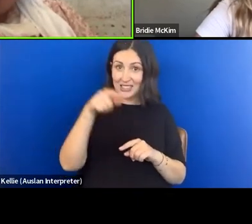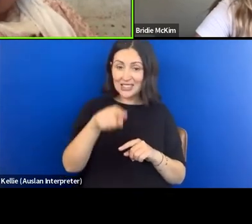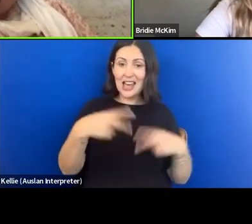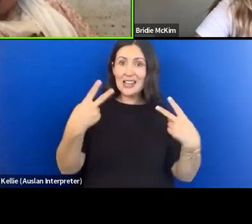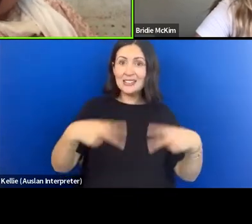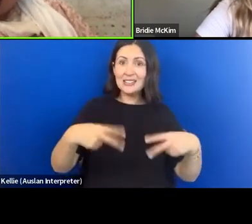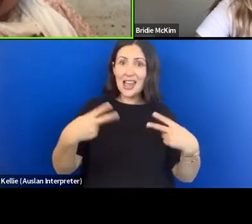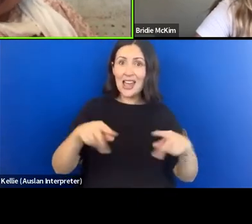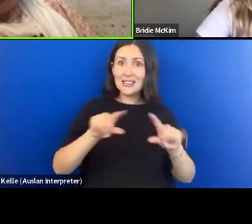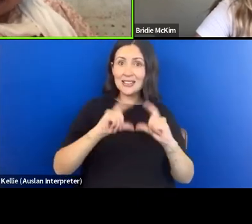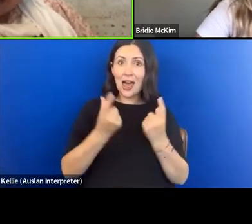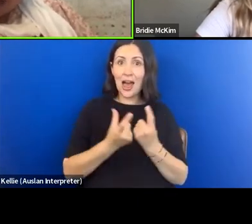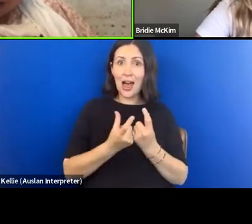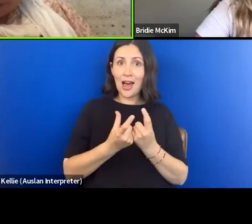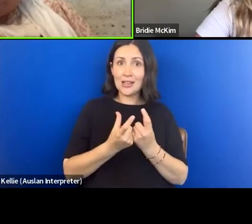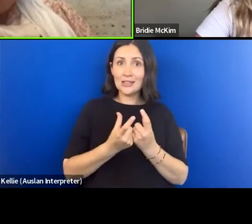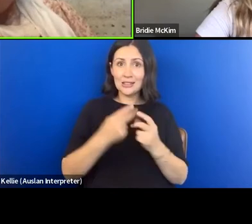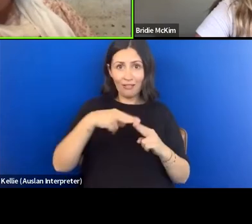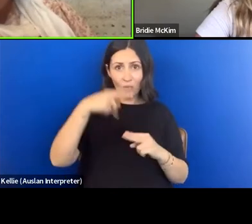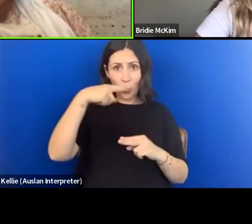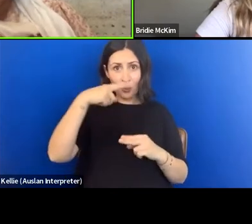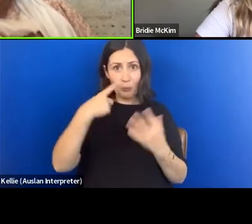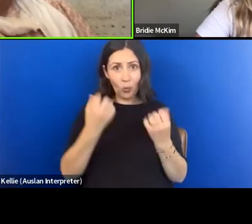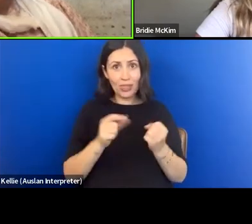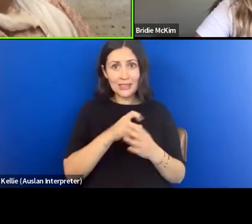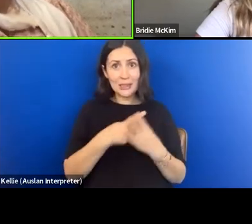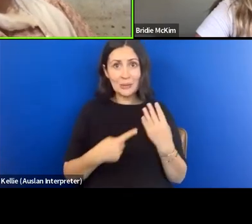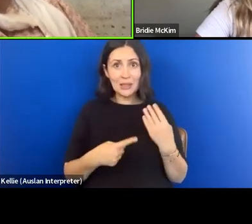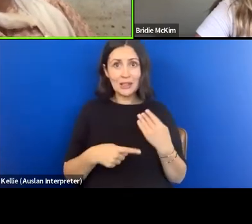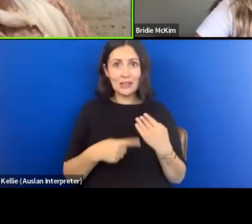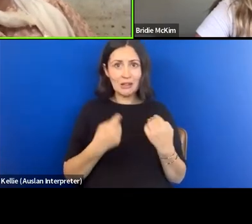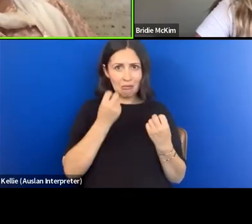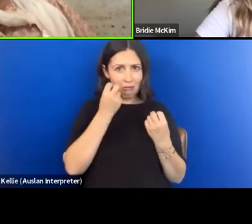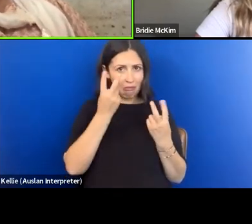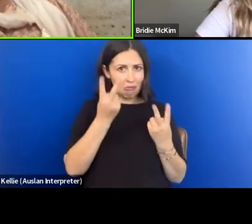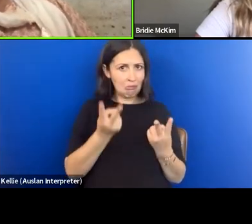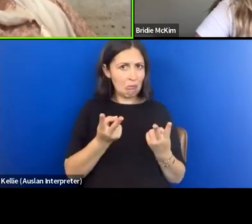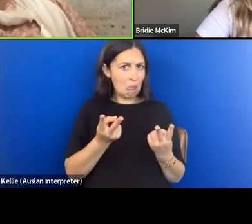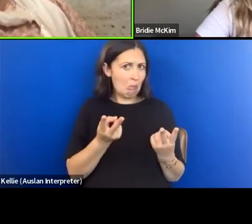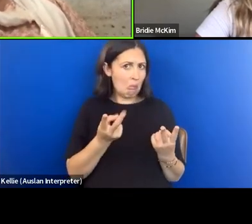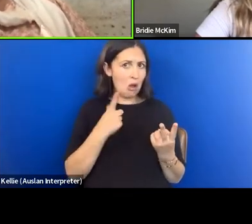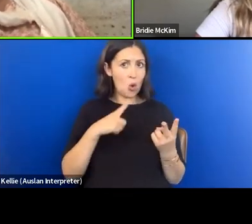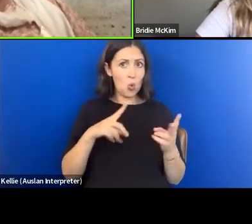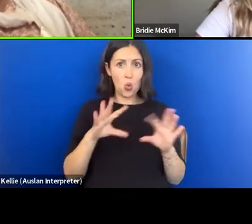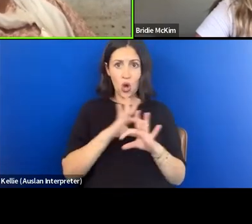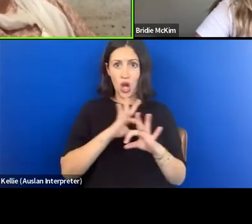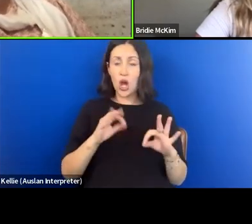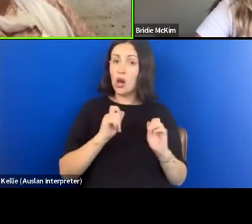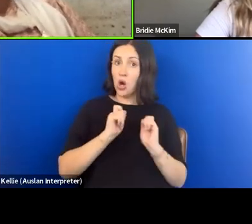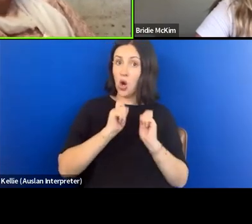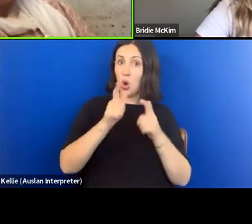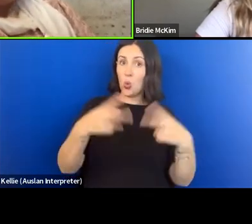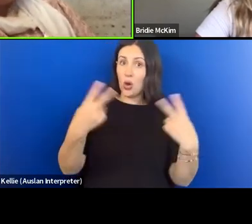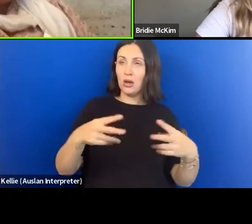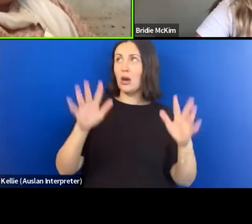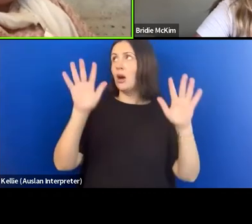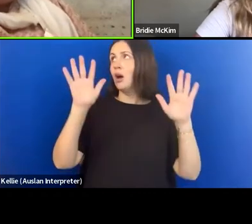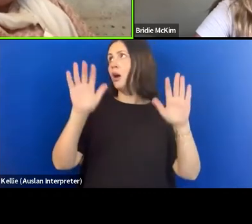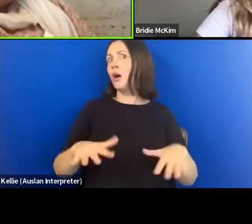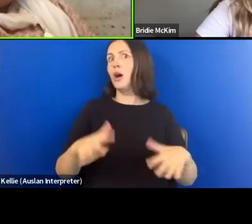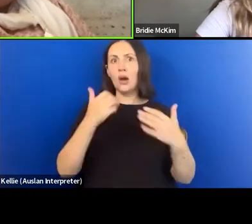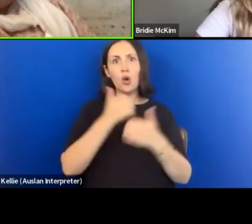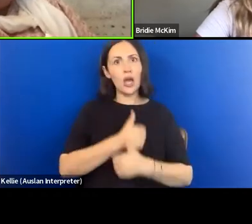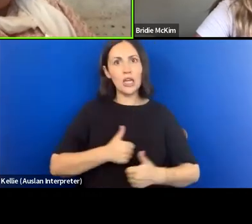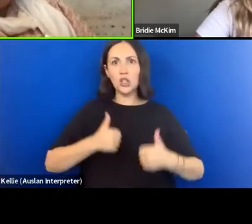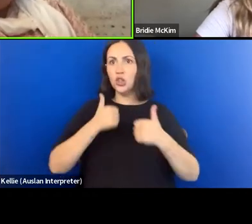disabilities. And I went to this dance class and it was so much fun. And